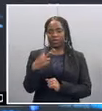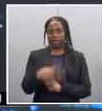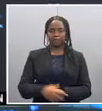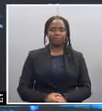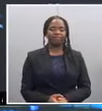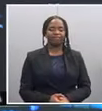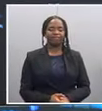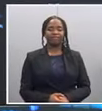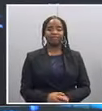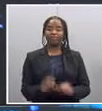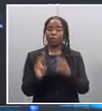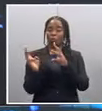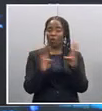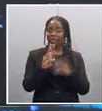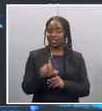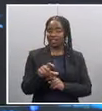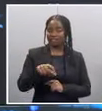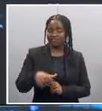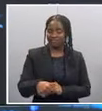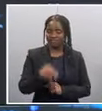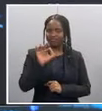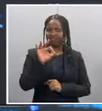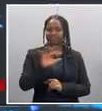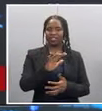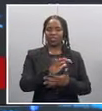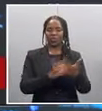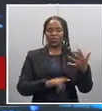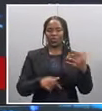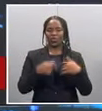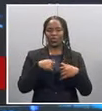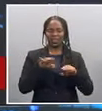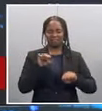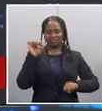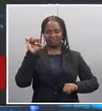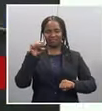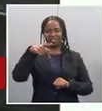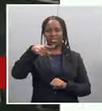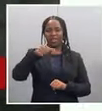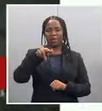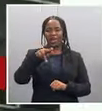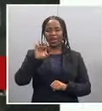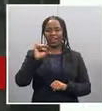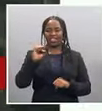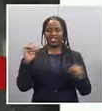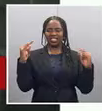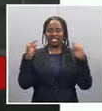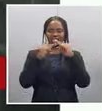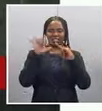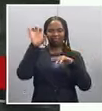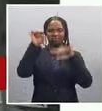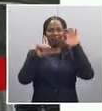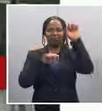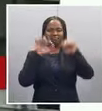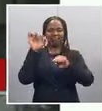Got your weather news next, and then to end a wonderful story, the Spider-Man of Paris. A migrant from Mali gets